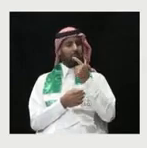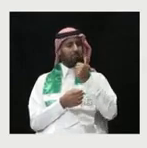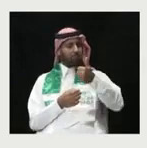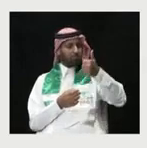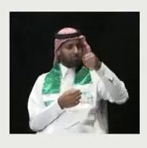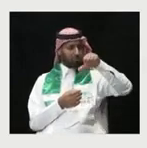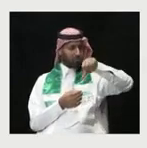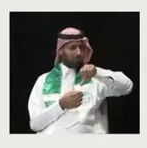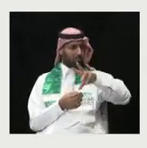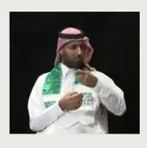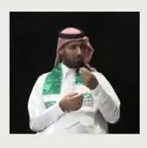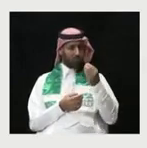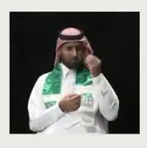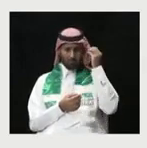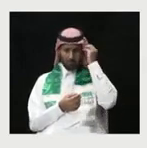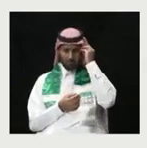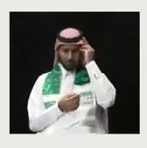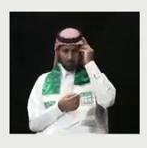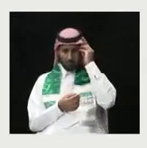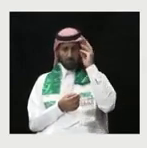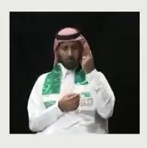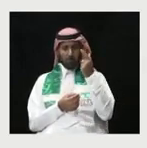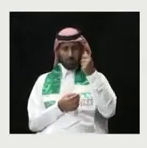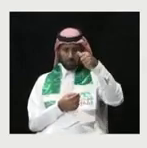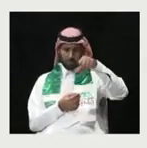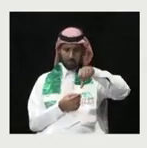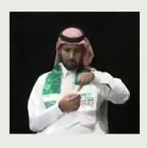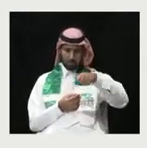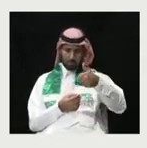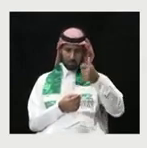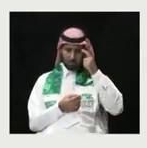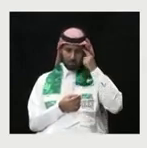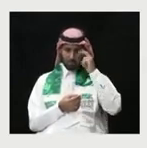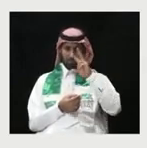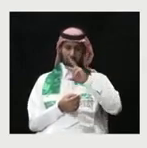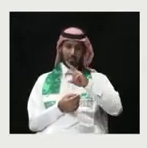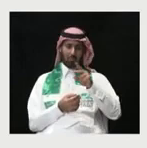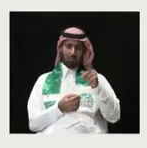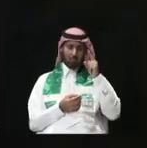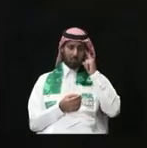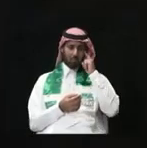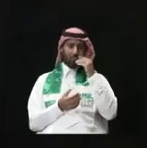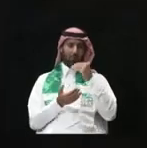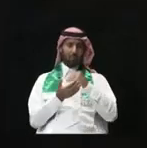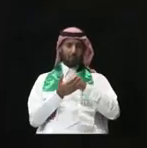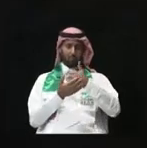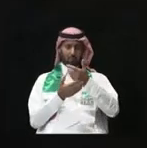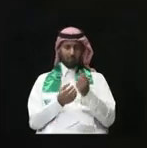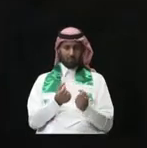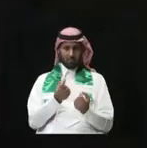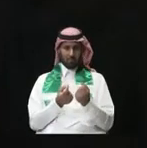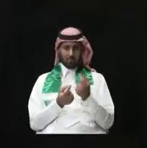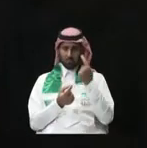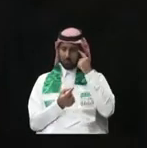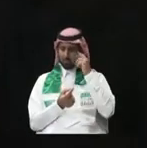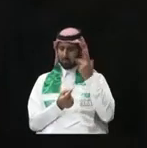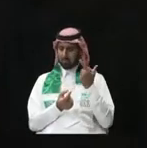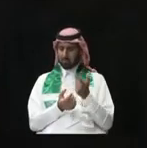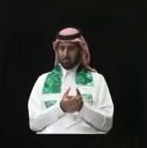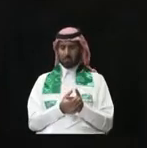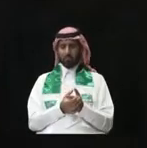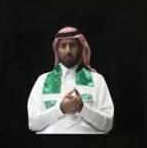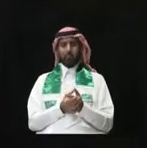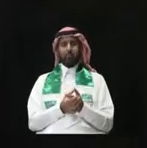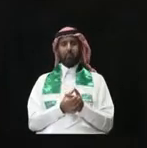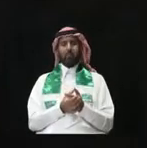important. We always have like a bundle or a big number, a big amount, a great